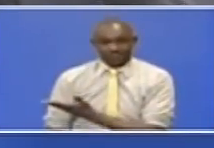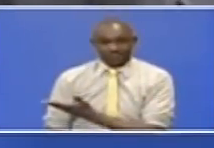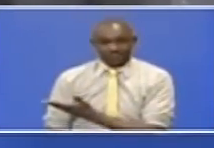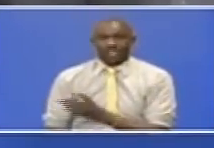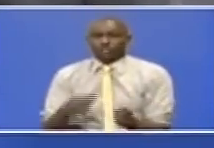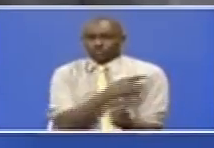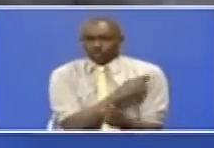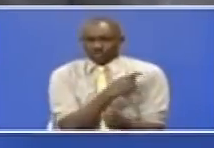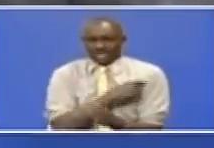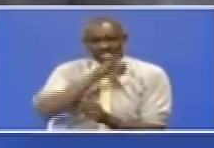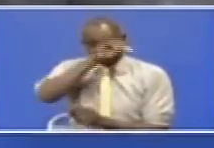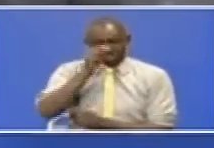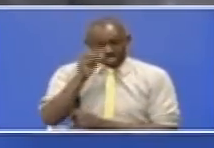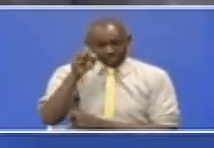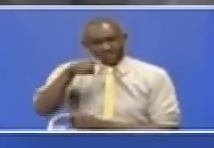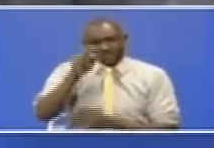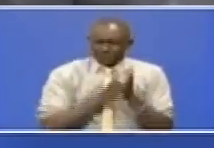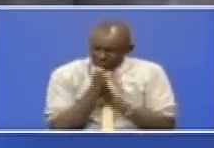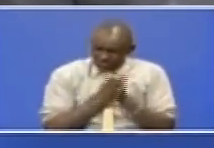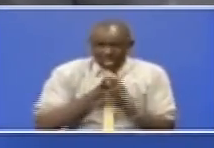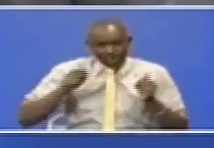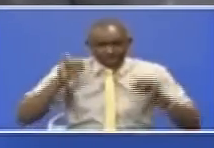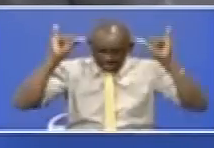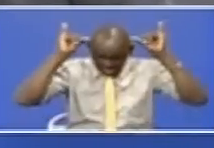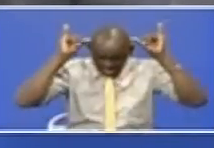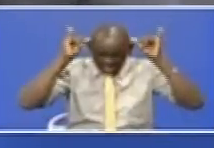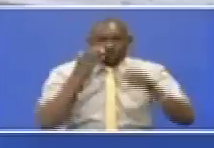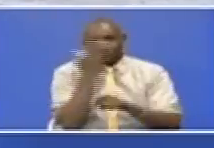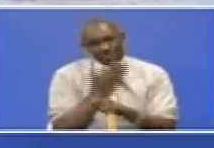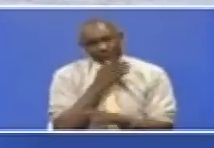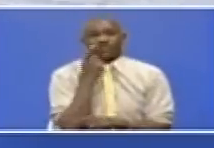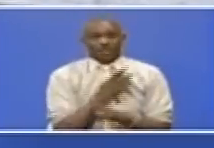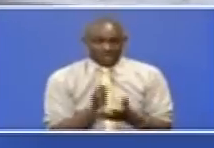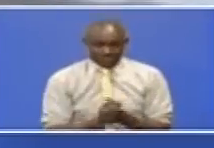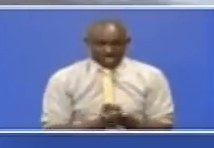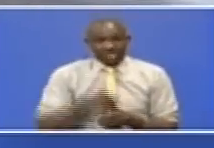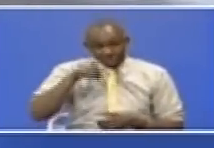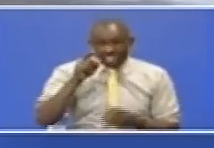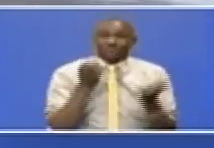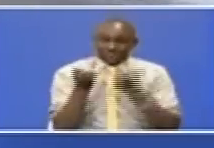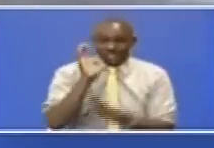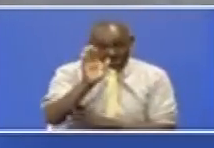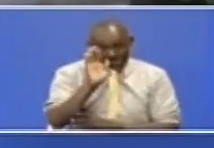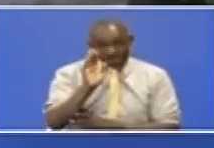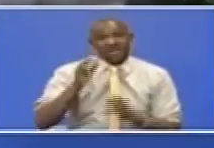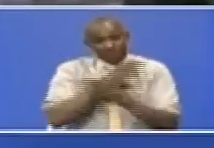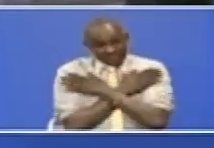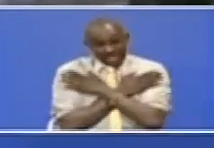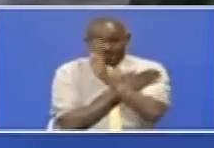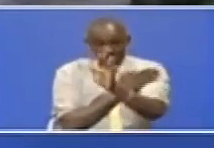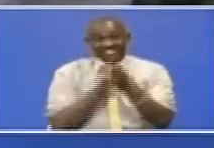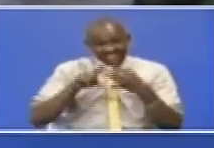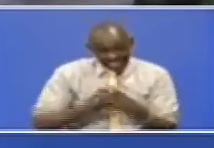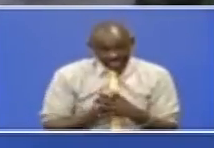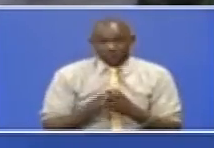Dr. James Gakuo Mwangi is passionate about beef cattle farming. He and his business partners are pioneers